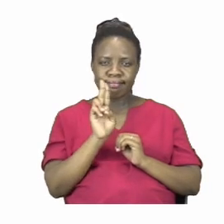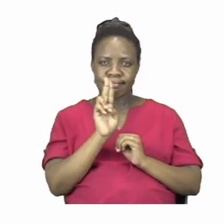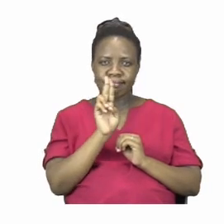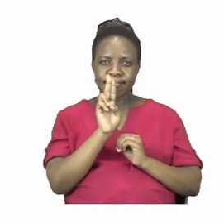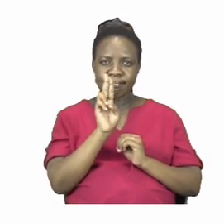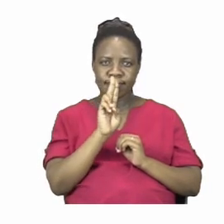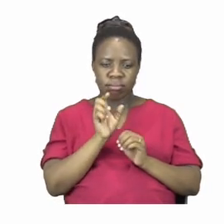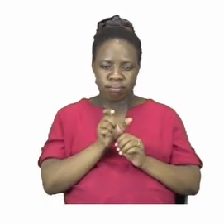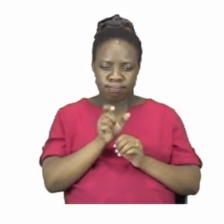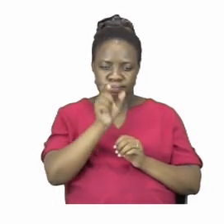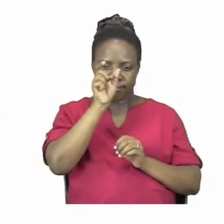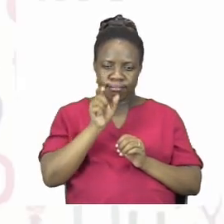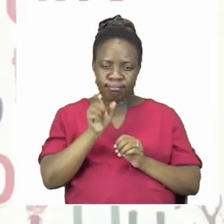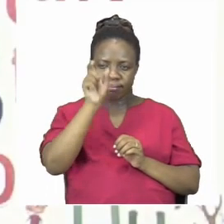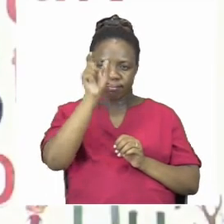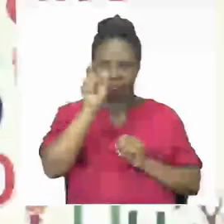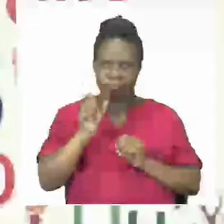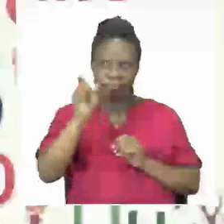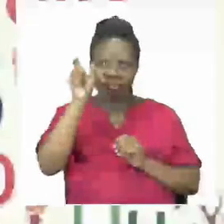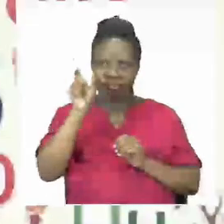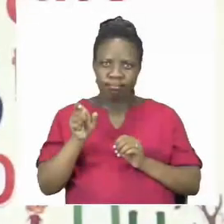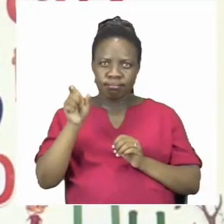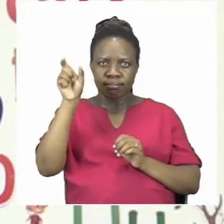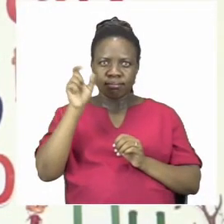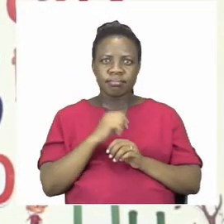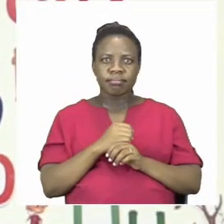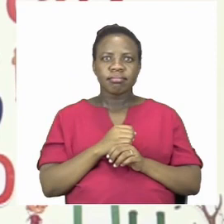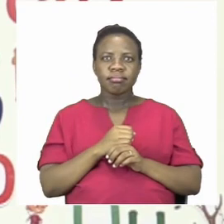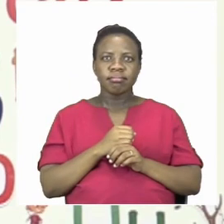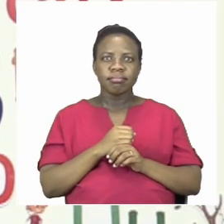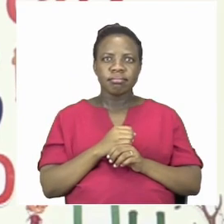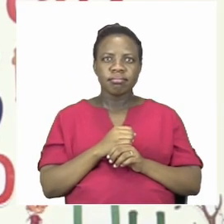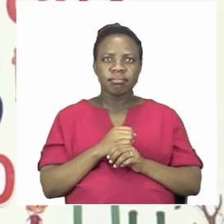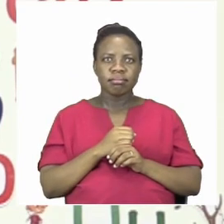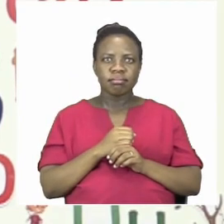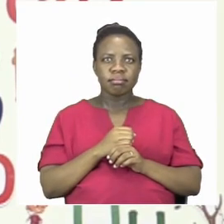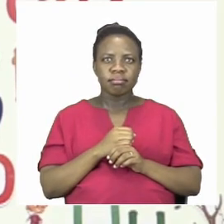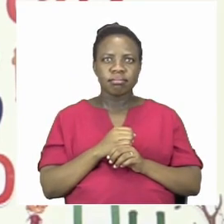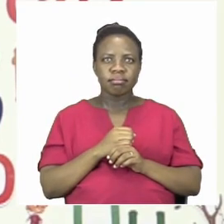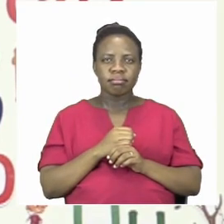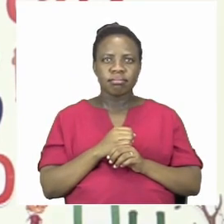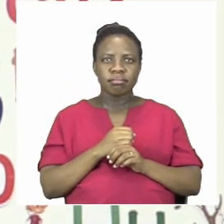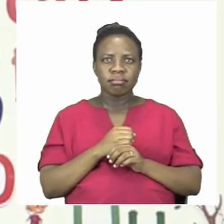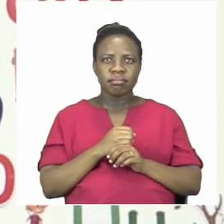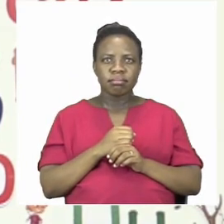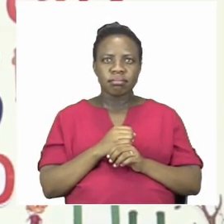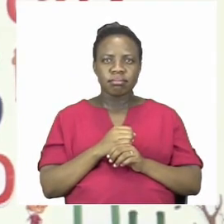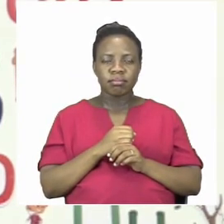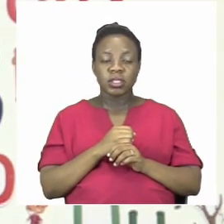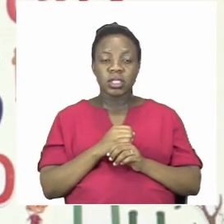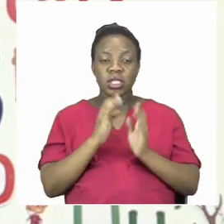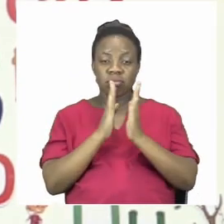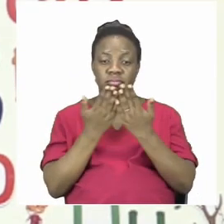the example, and I want us to do the first one together. Now in the booklet, you will see you have this little